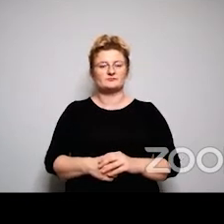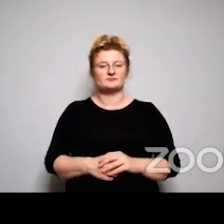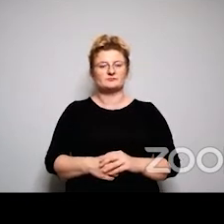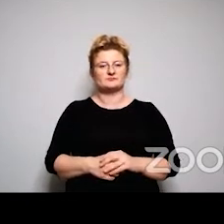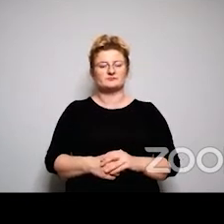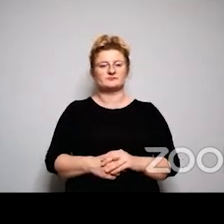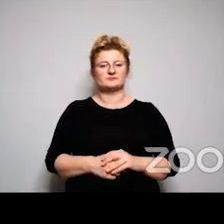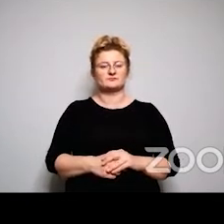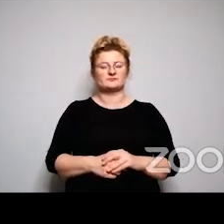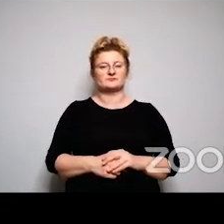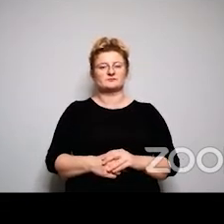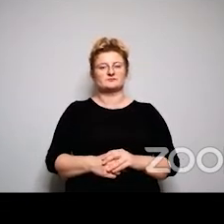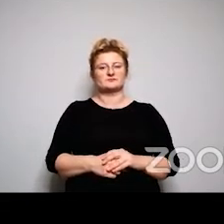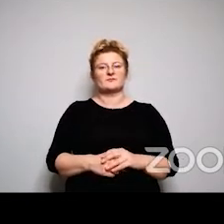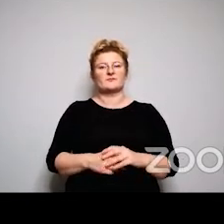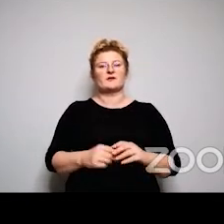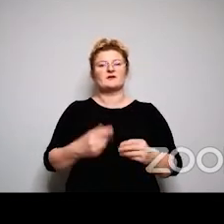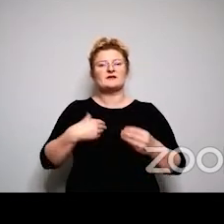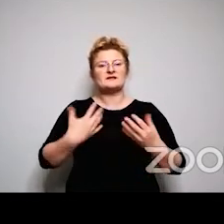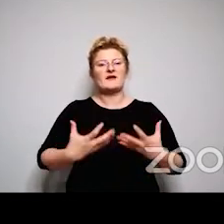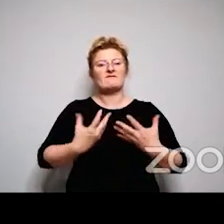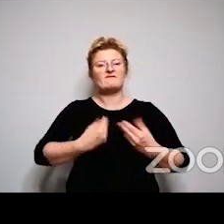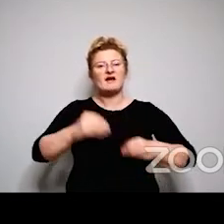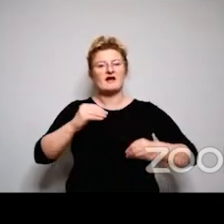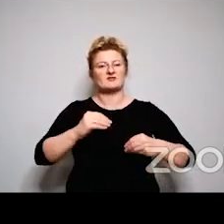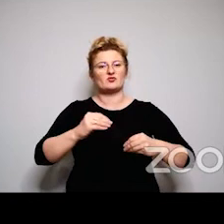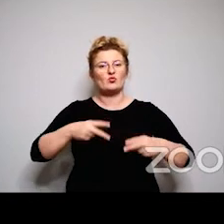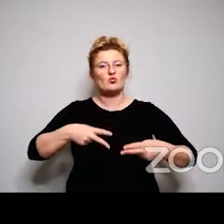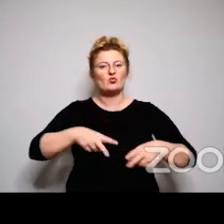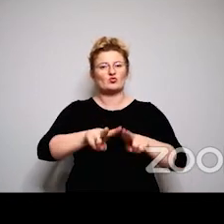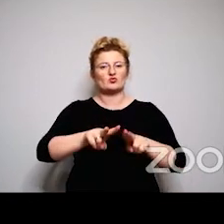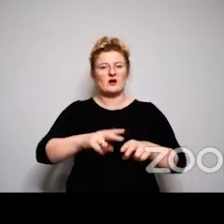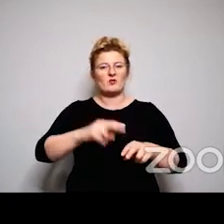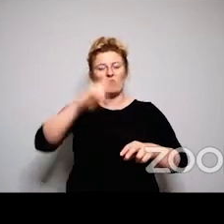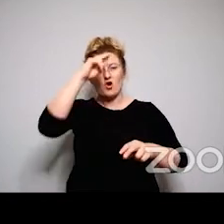we go to them and say, would you like to organize a nice